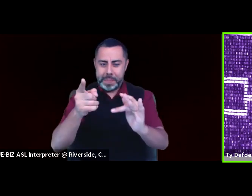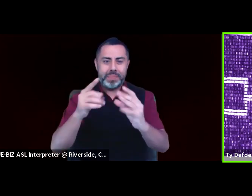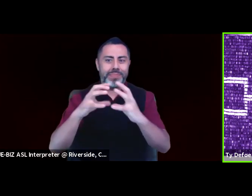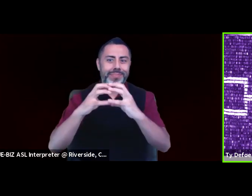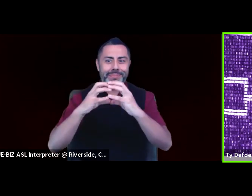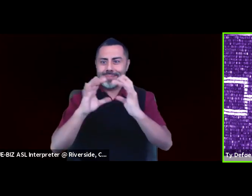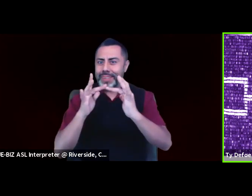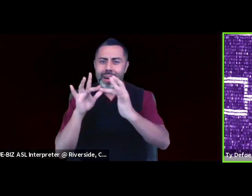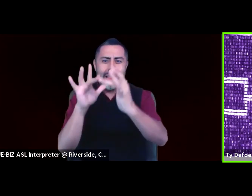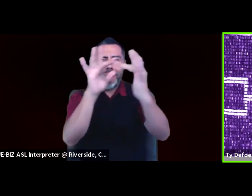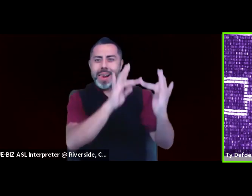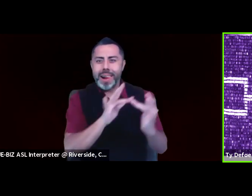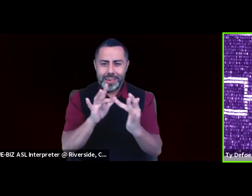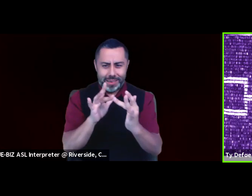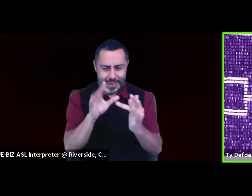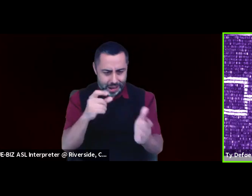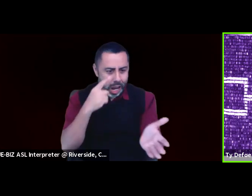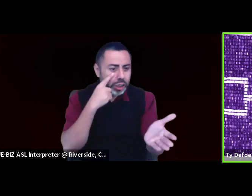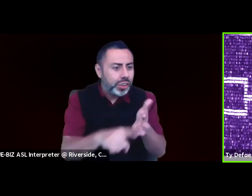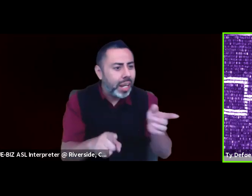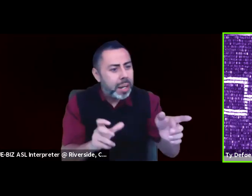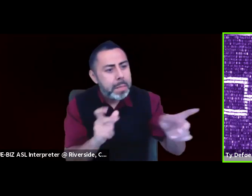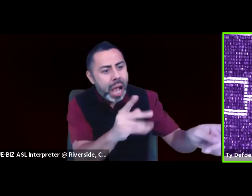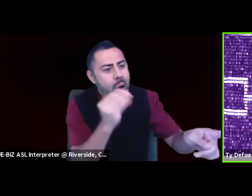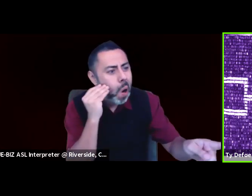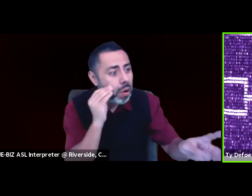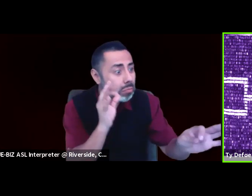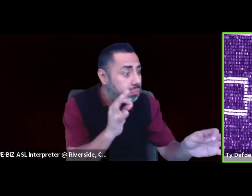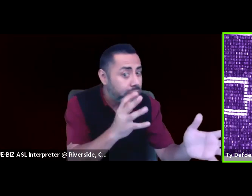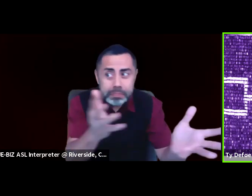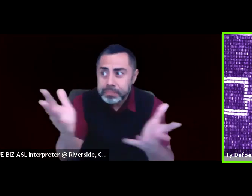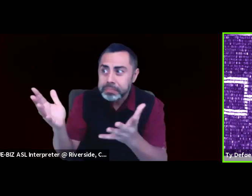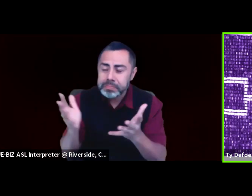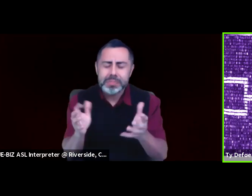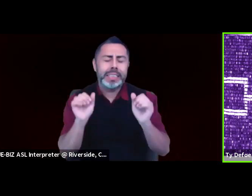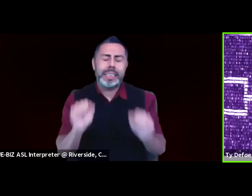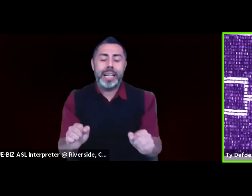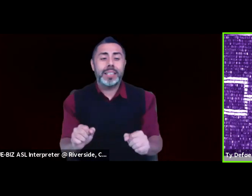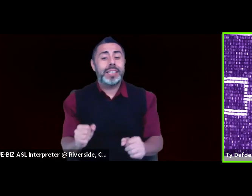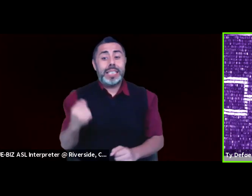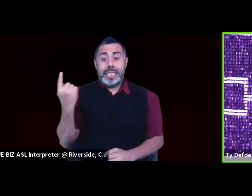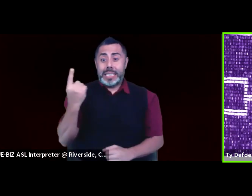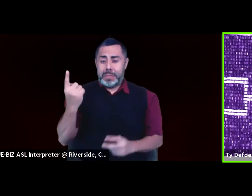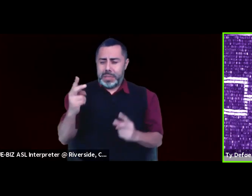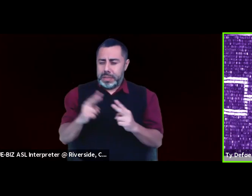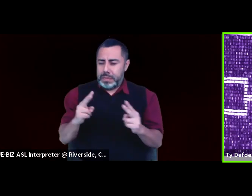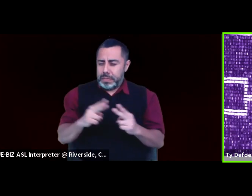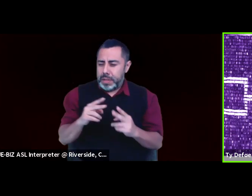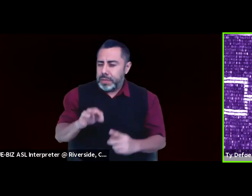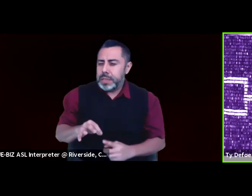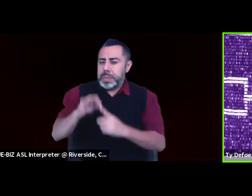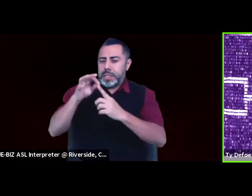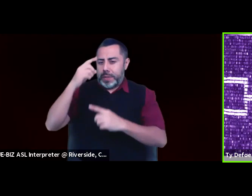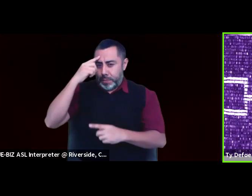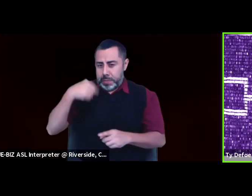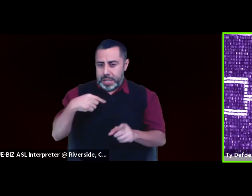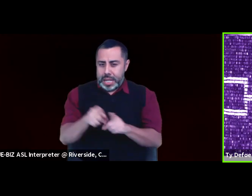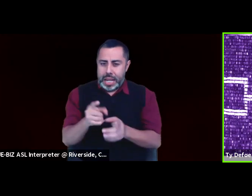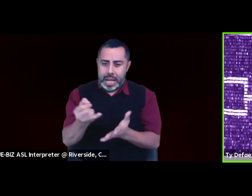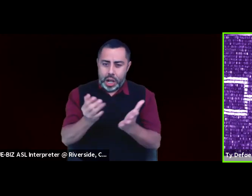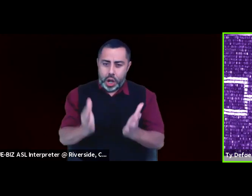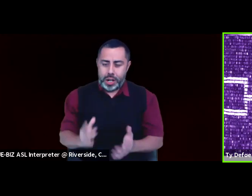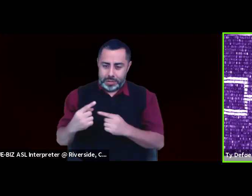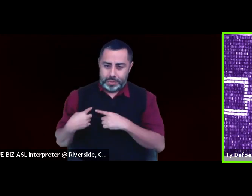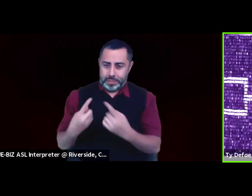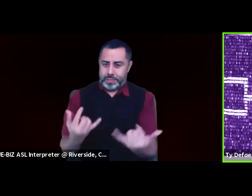check on people back home. One thing that has been most special during this time, I think, as an artist, in terms of finding